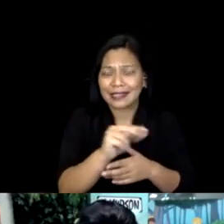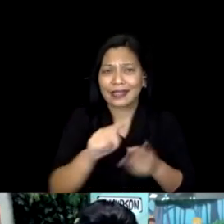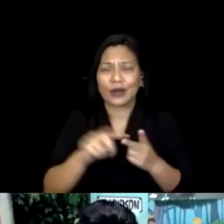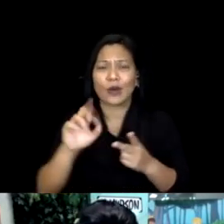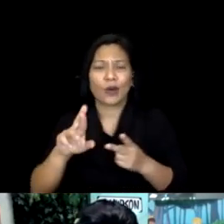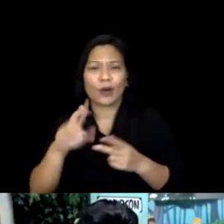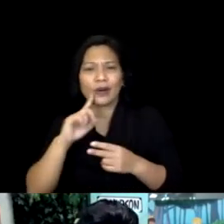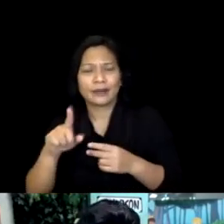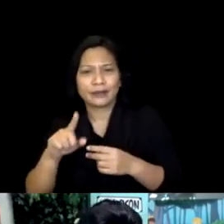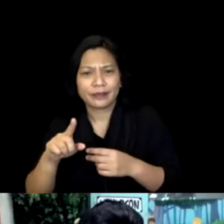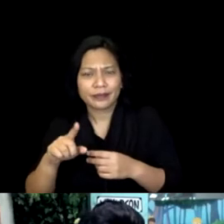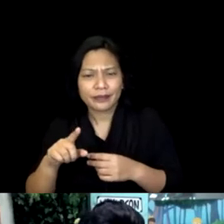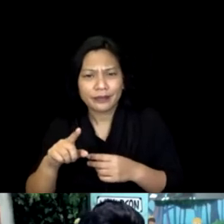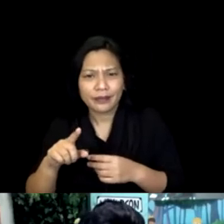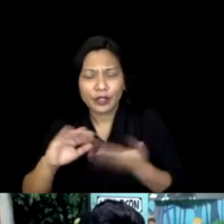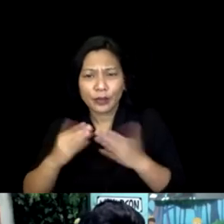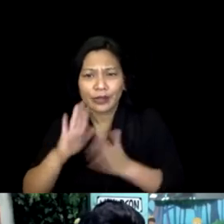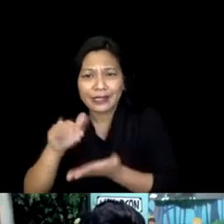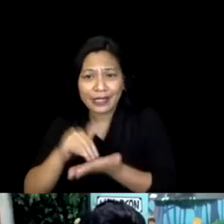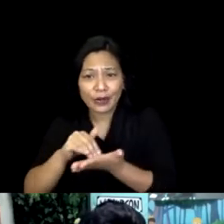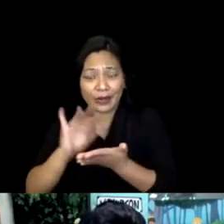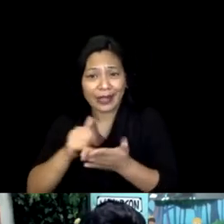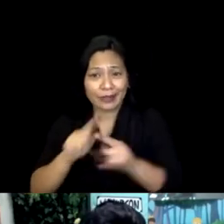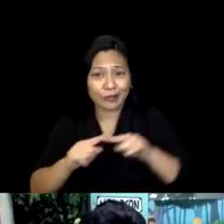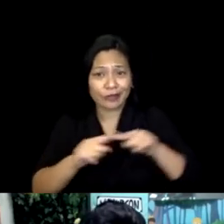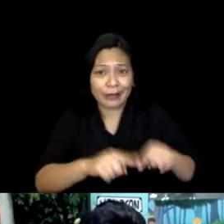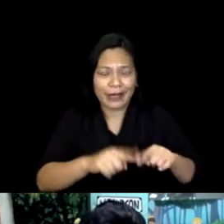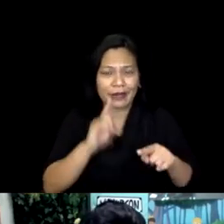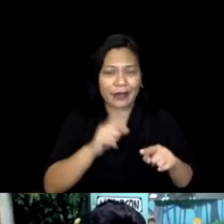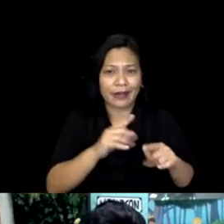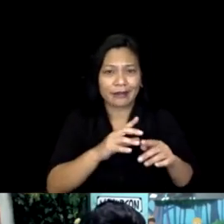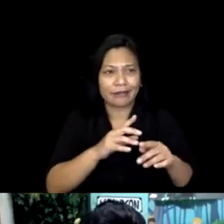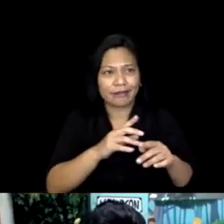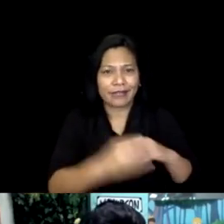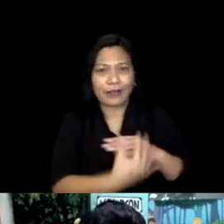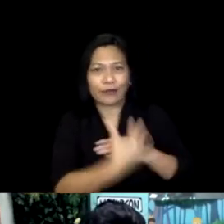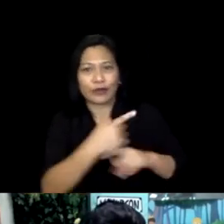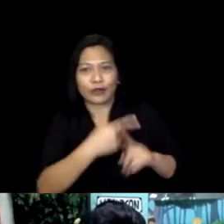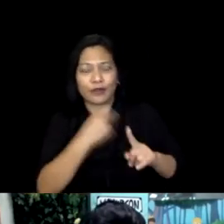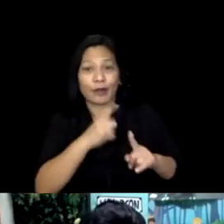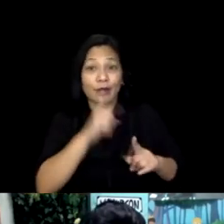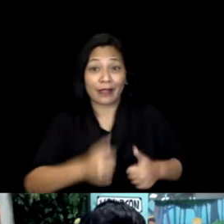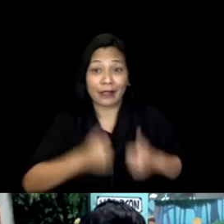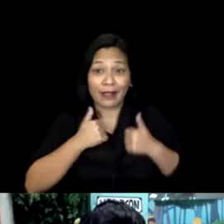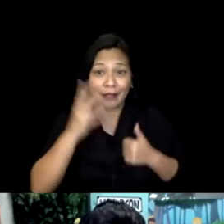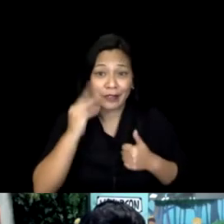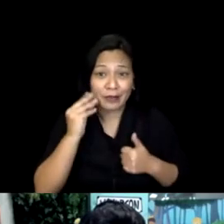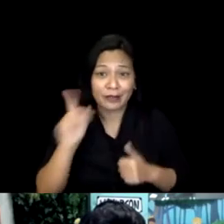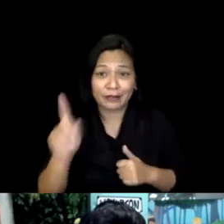you? So maybe you could each talk about, again, how it comes from your life experience. Yeah. Let's start